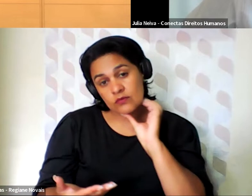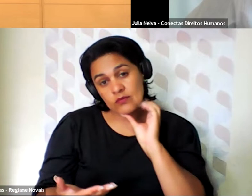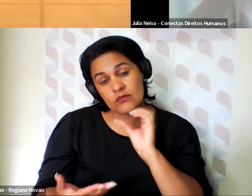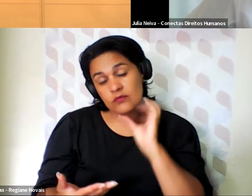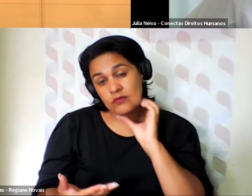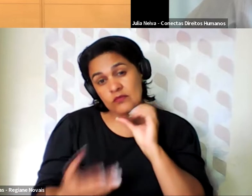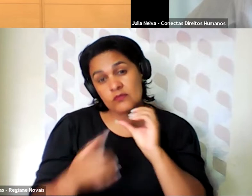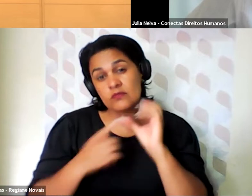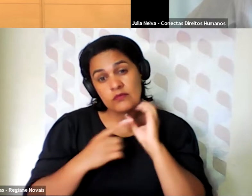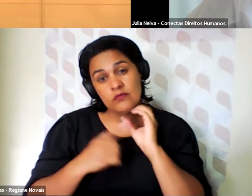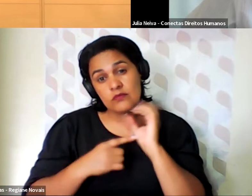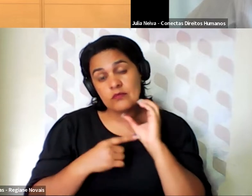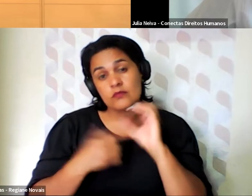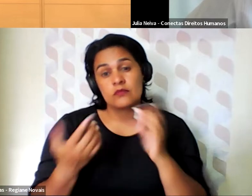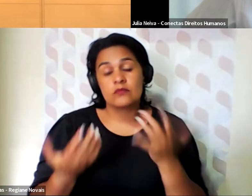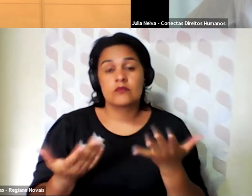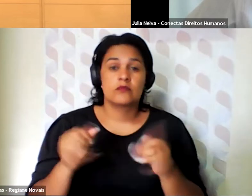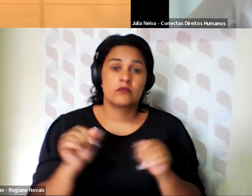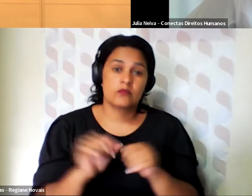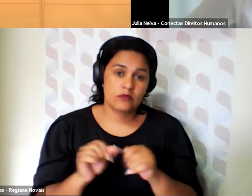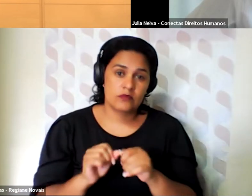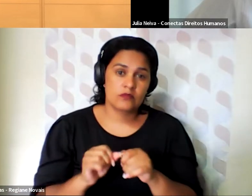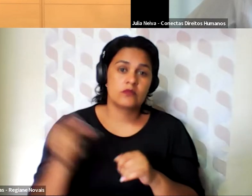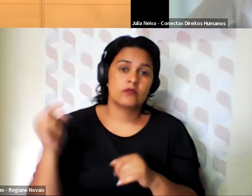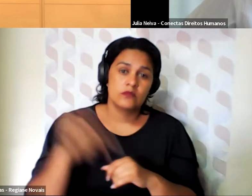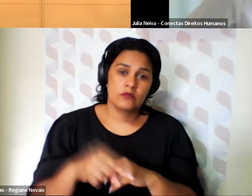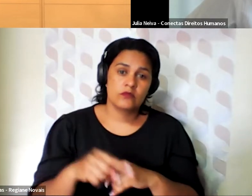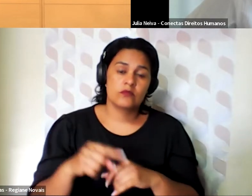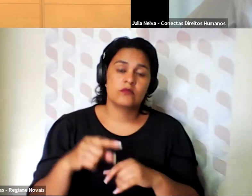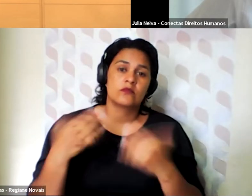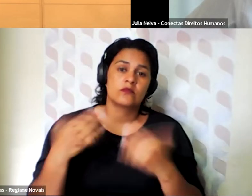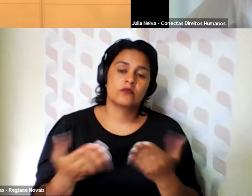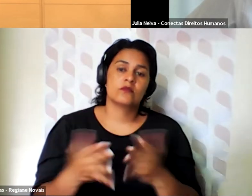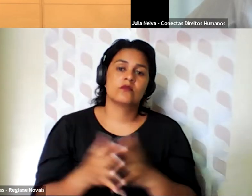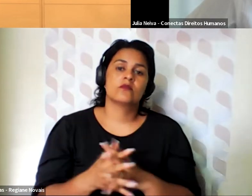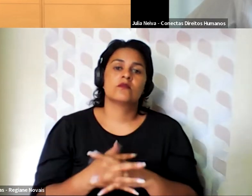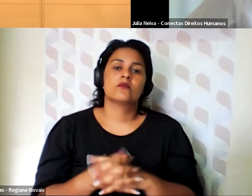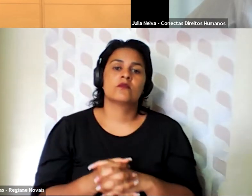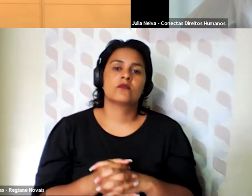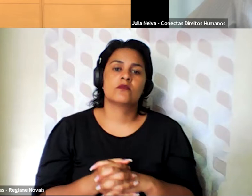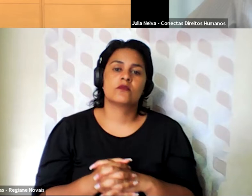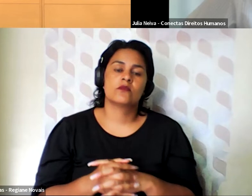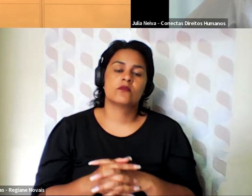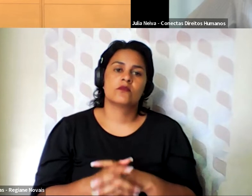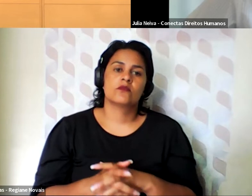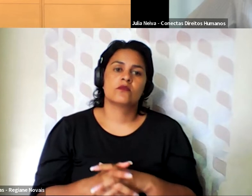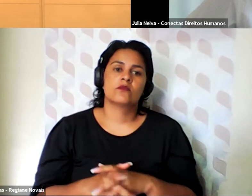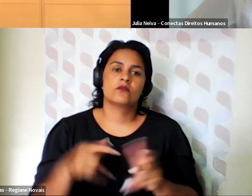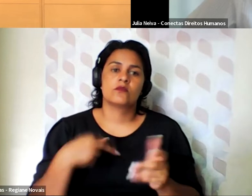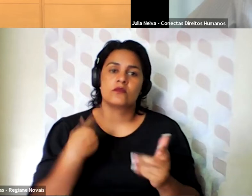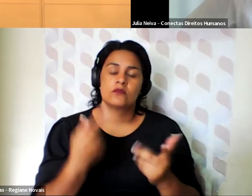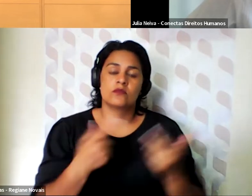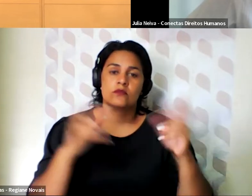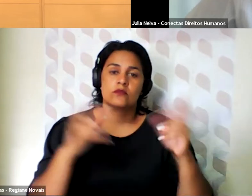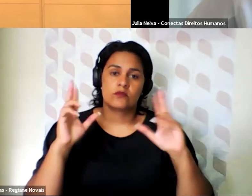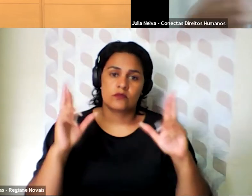okay, but we have a clear view of what needs to be done and where it needs to be done. Now, this is